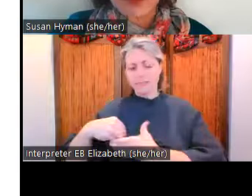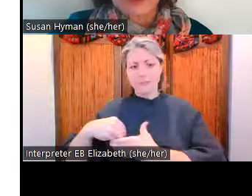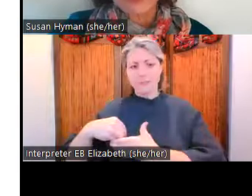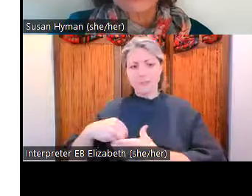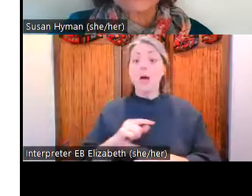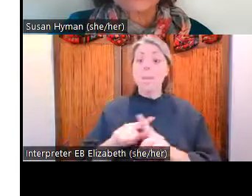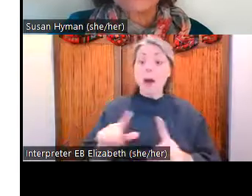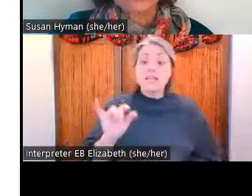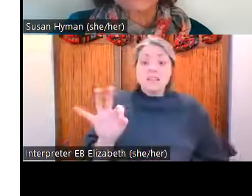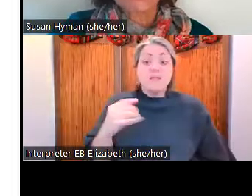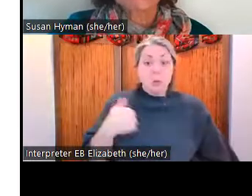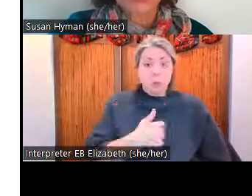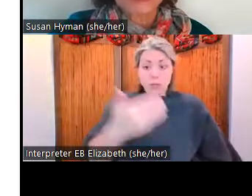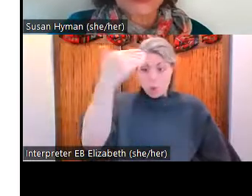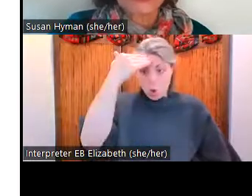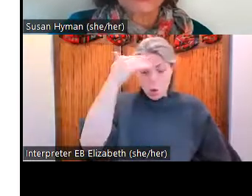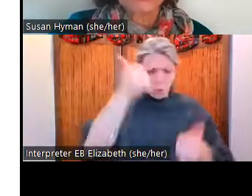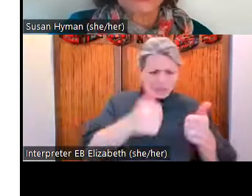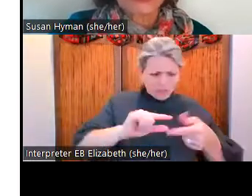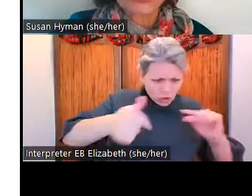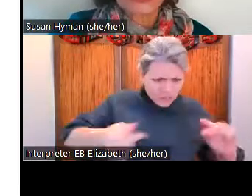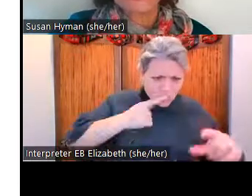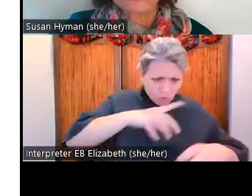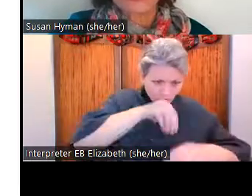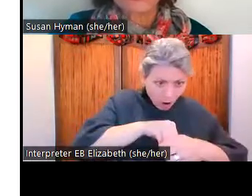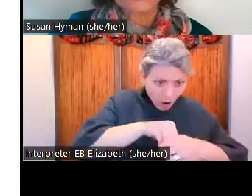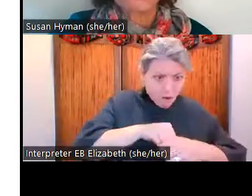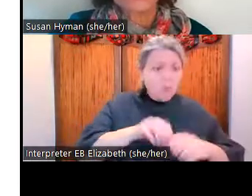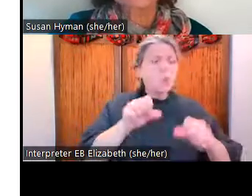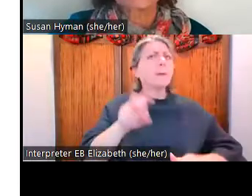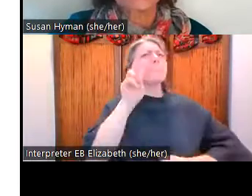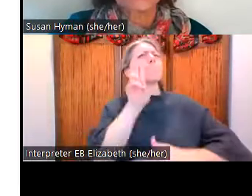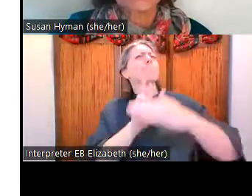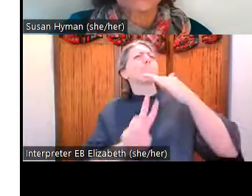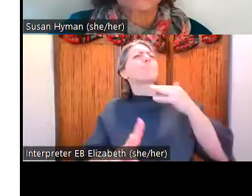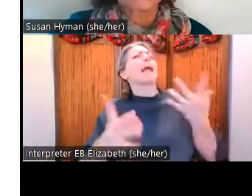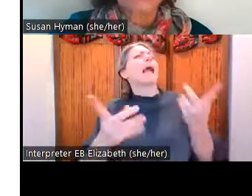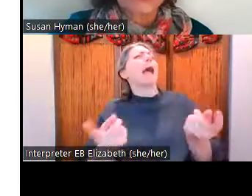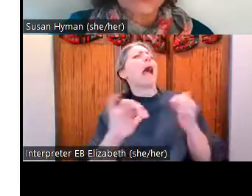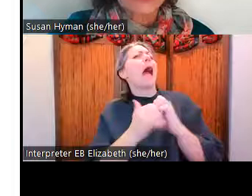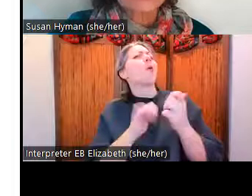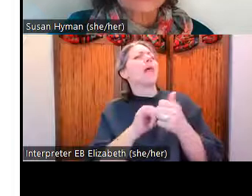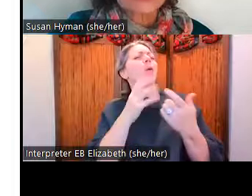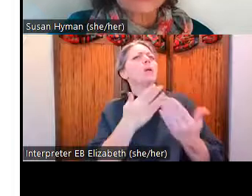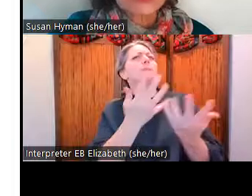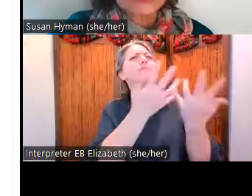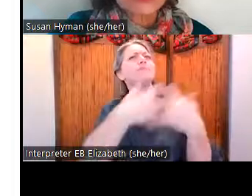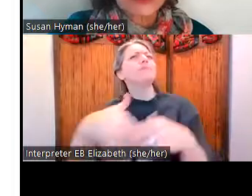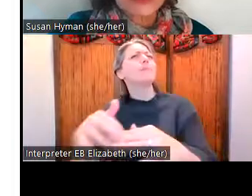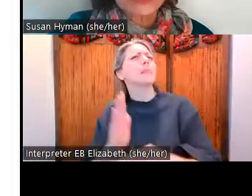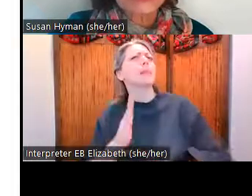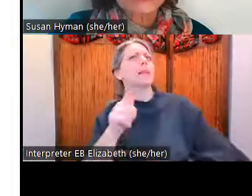help identify both prognosis, what's going to come, and associated medical conditions. And